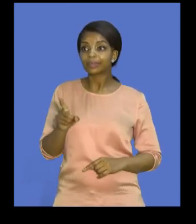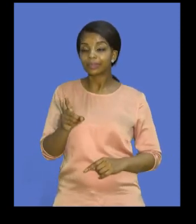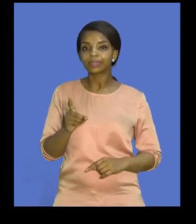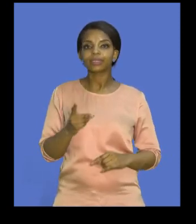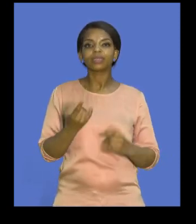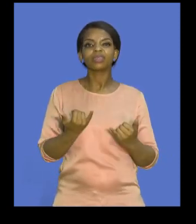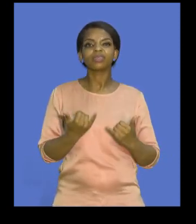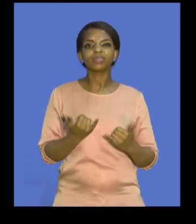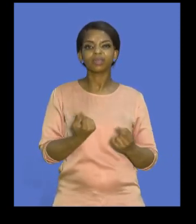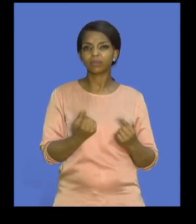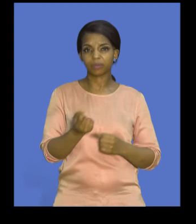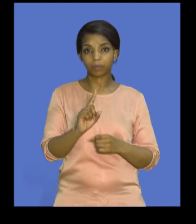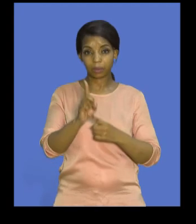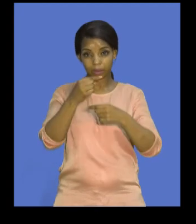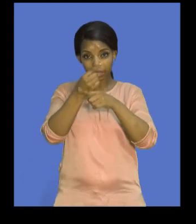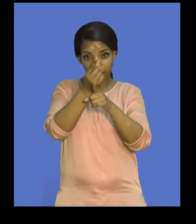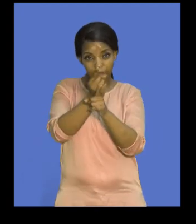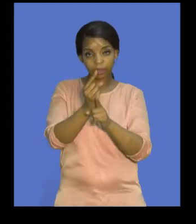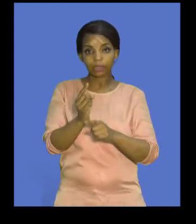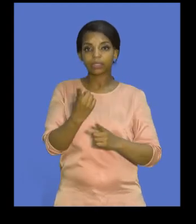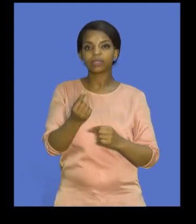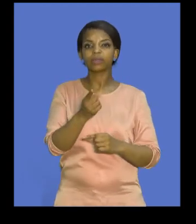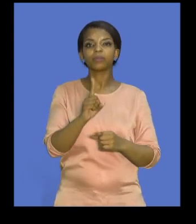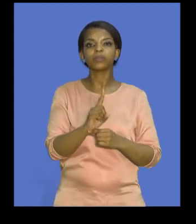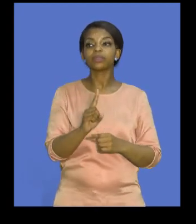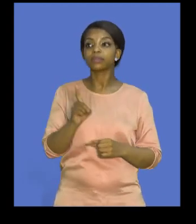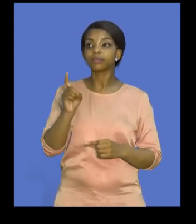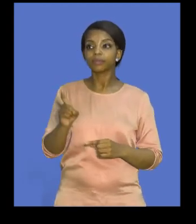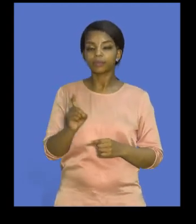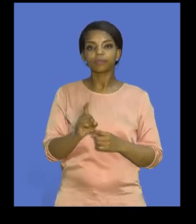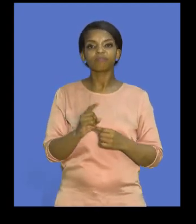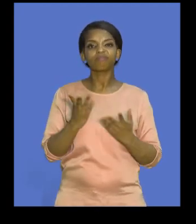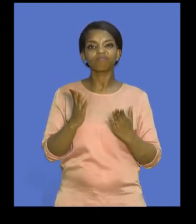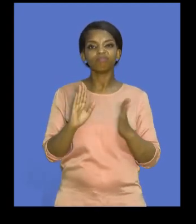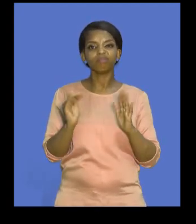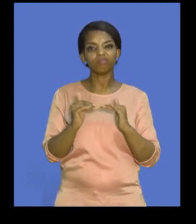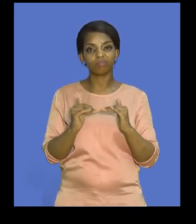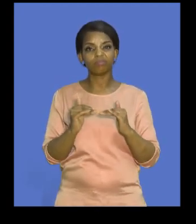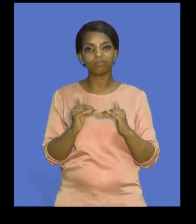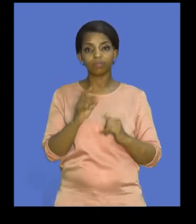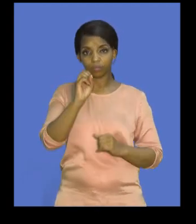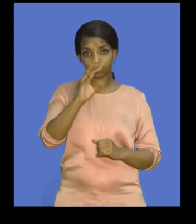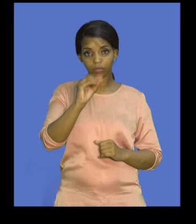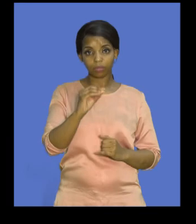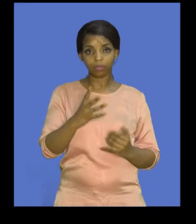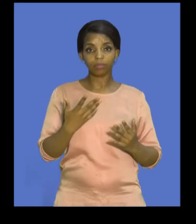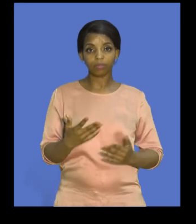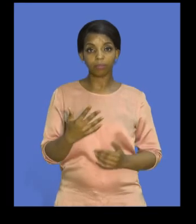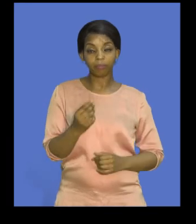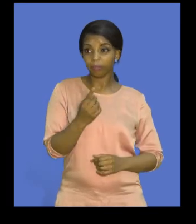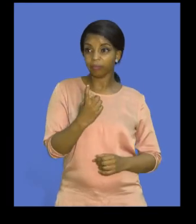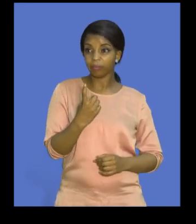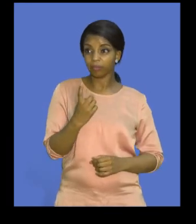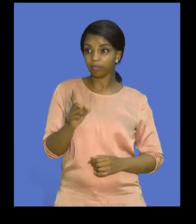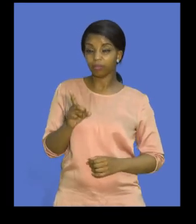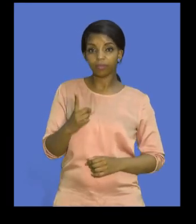proportional to the reciprocal of the square of the distance. So 1 over r squared is actually directly proportional